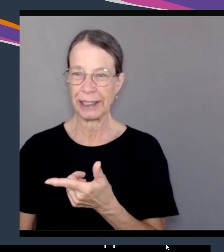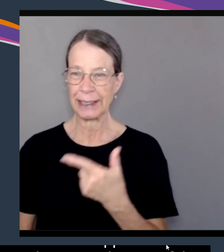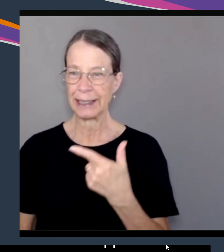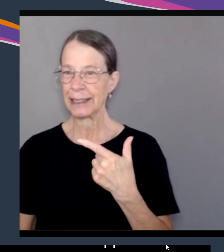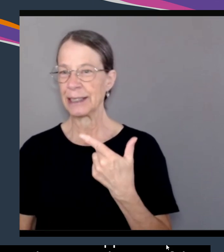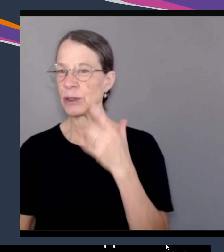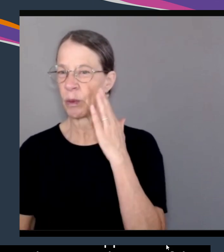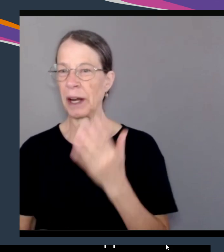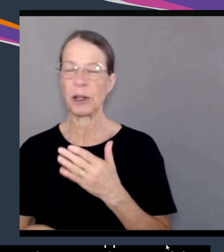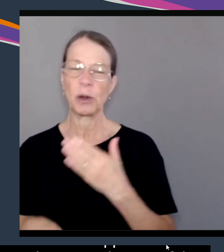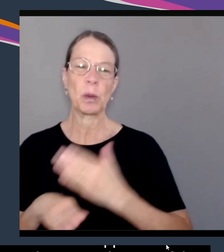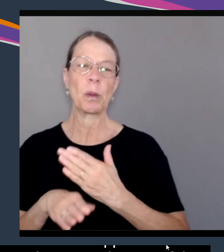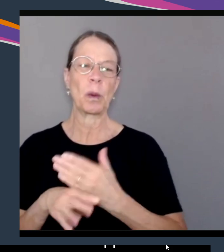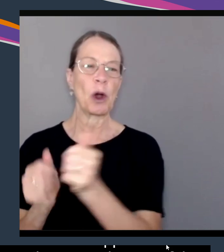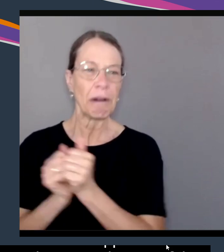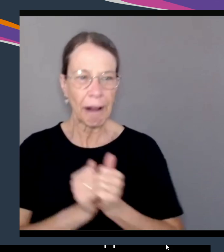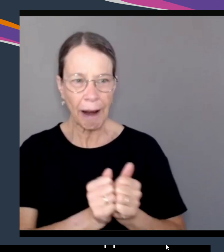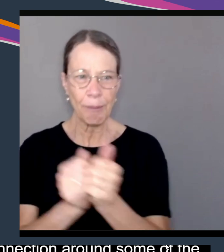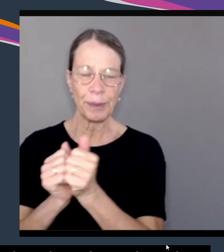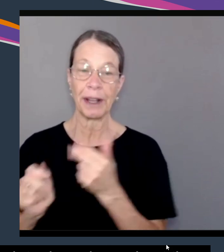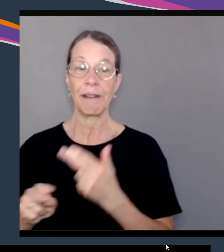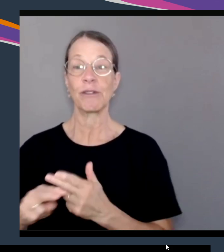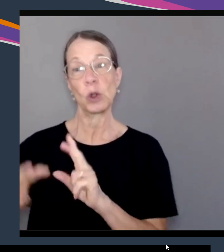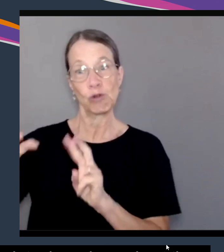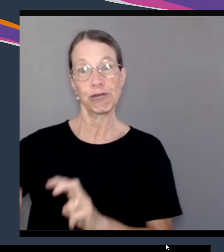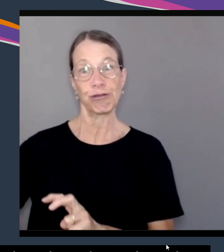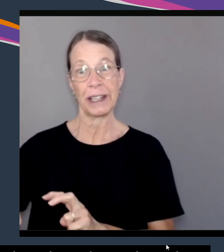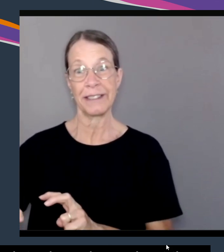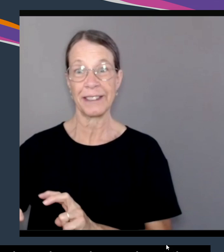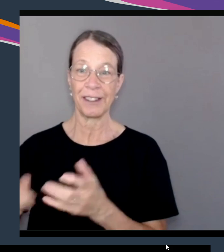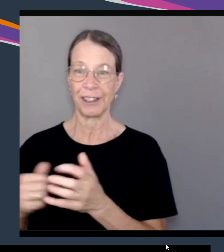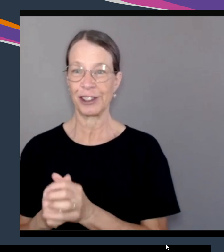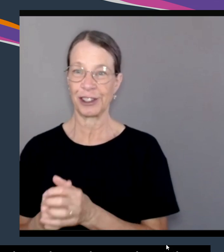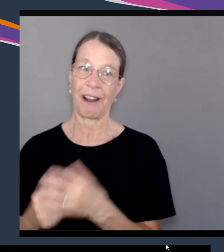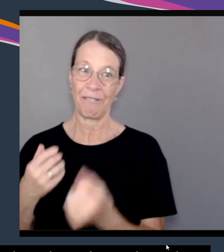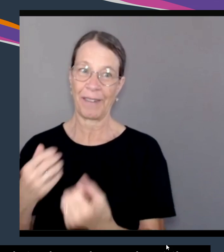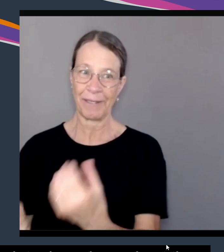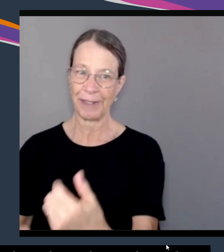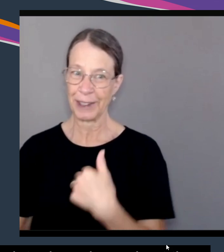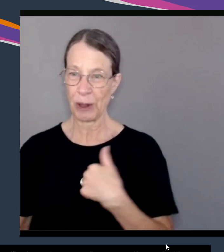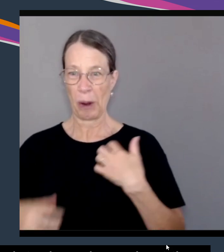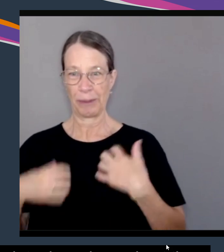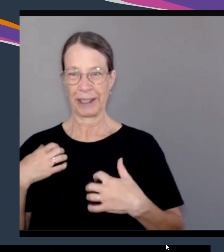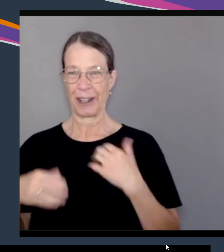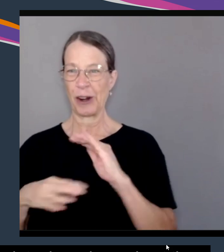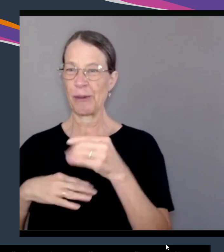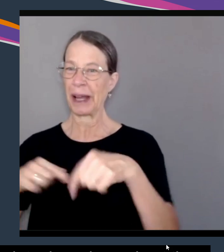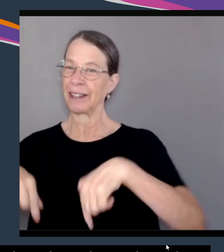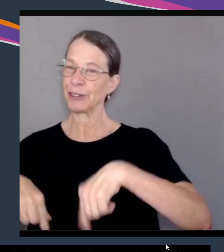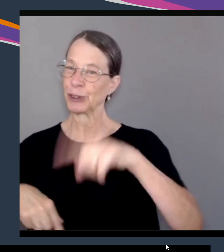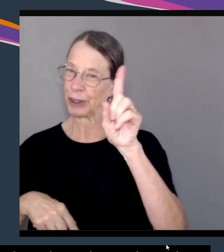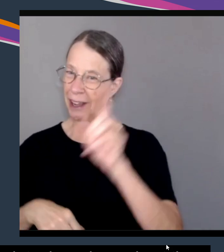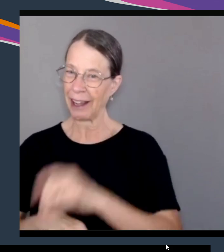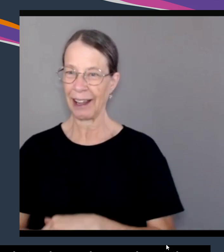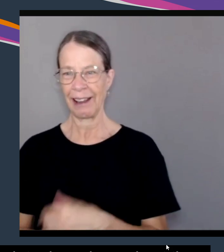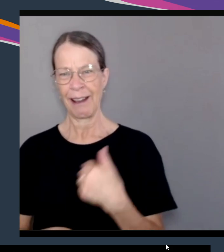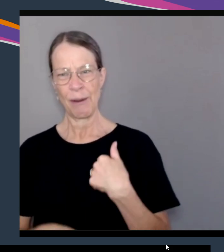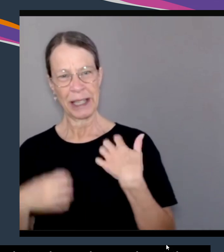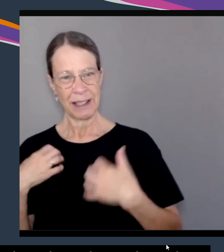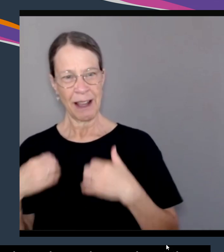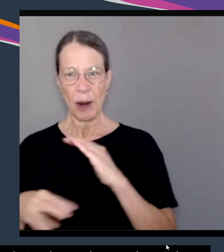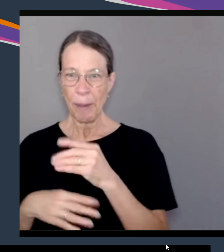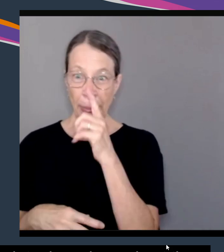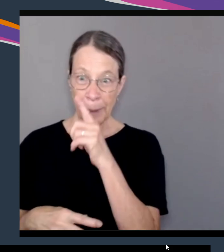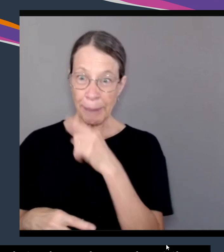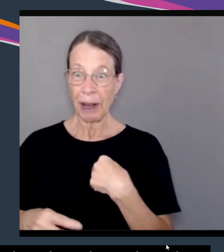community to generate research. And I'm just so excited by today's event, by the people that I've met this morning, and by